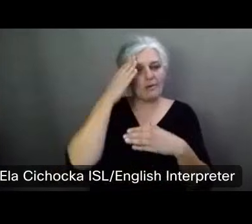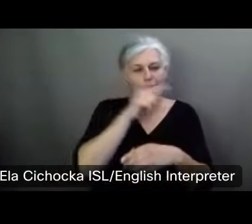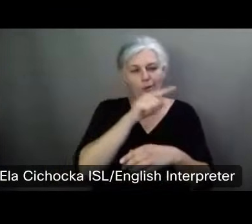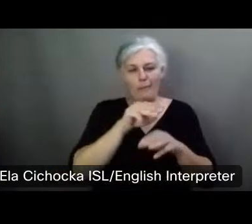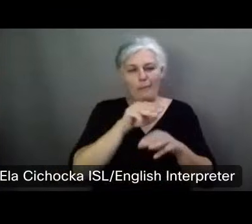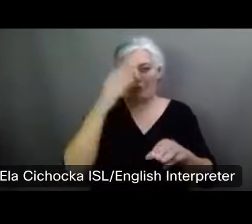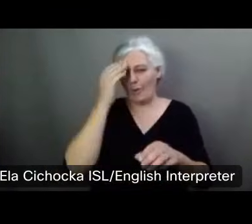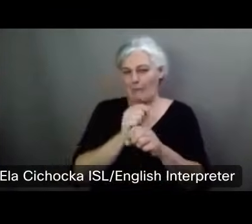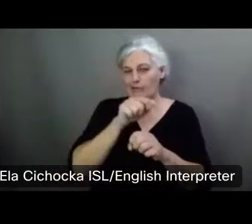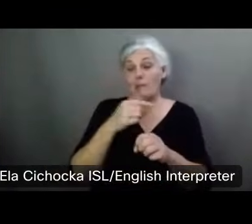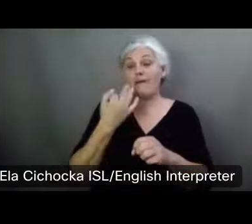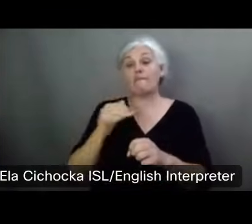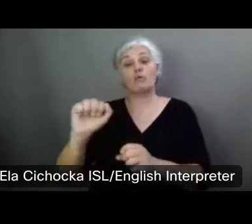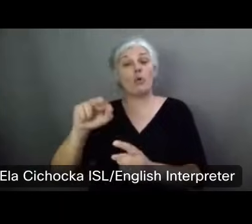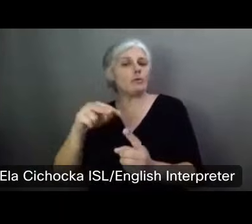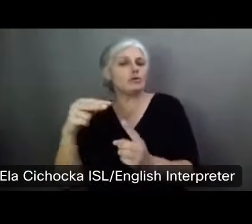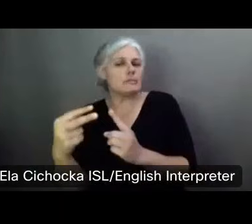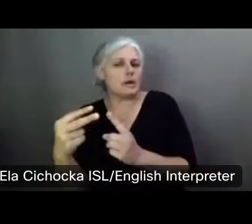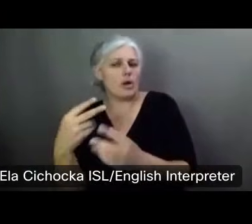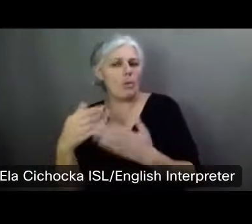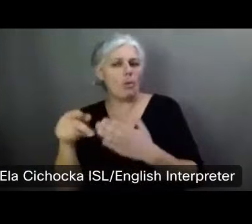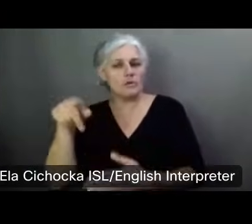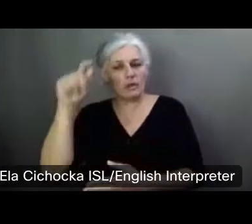suppose from your perspective, what do you see the